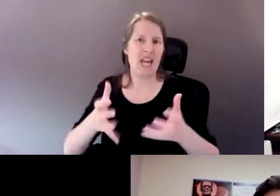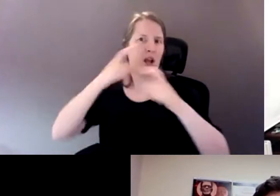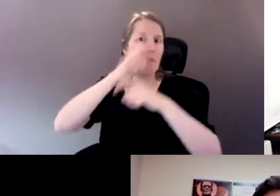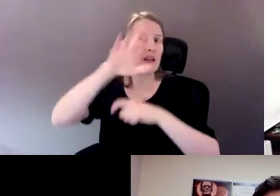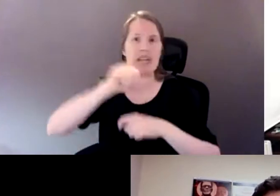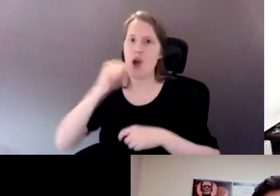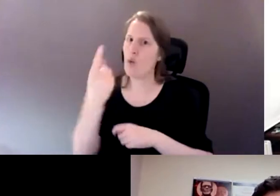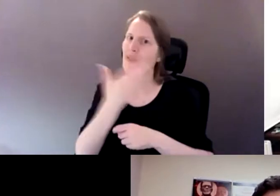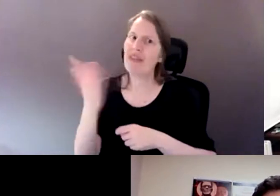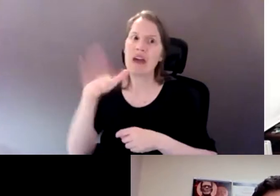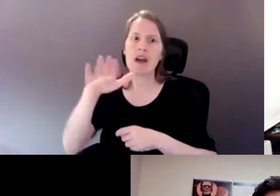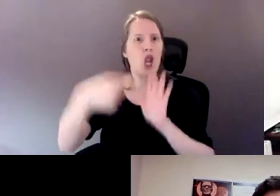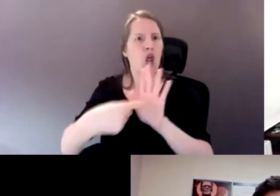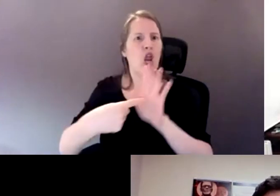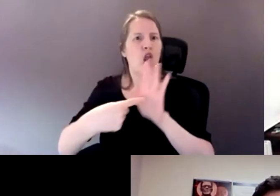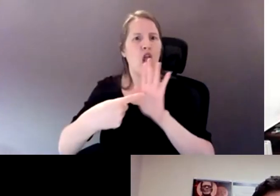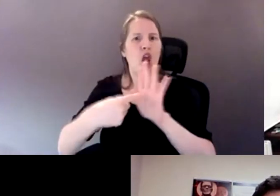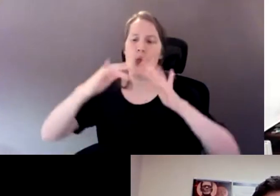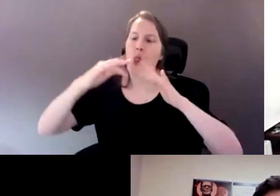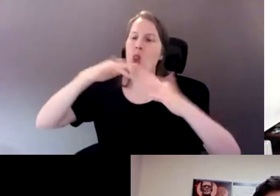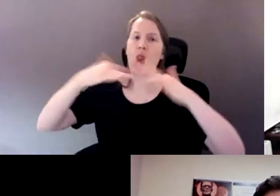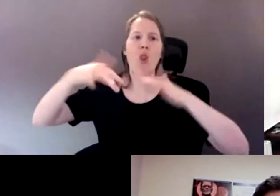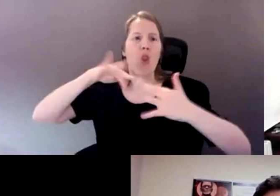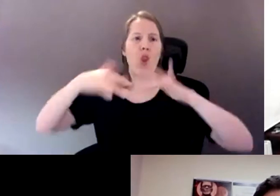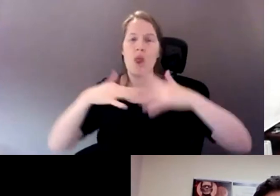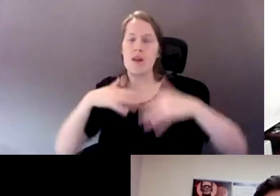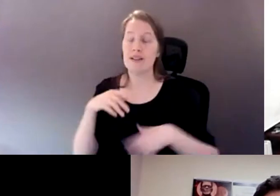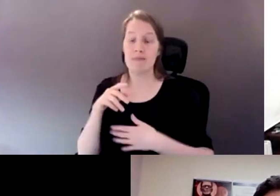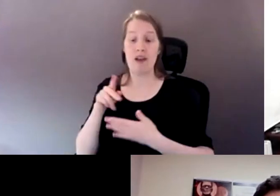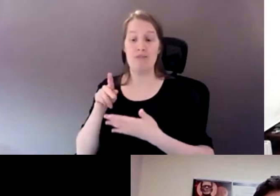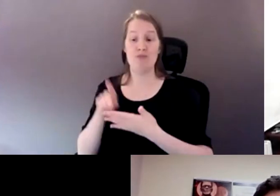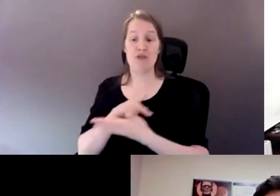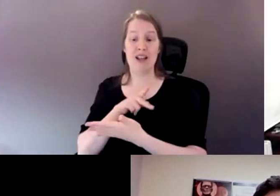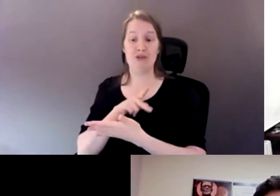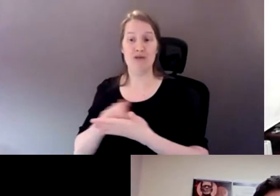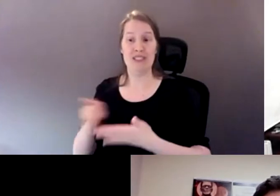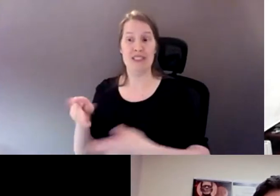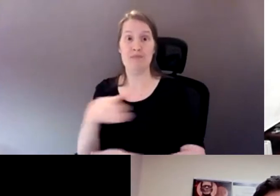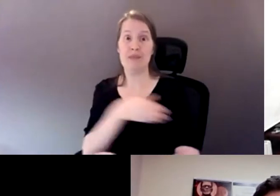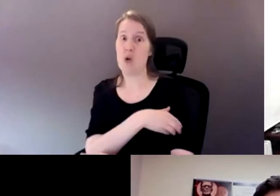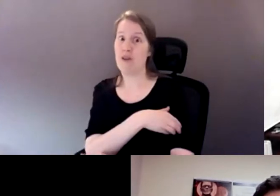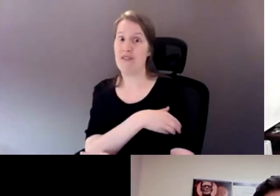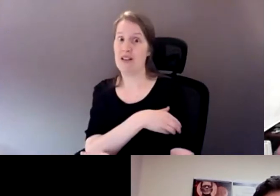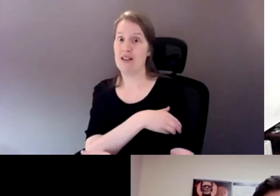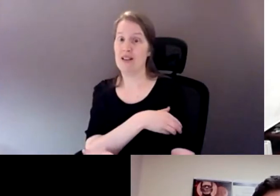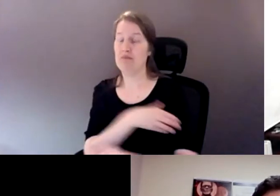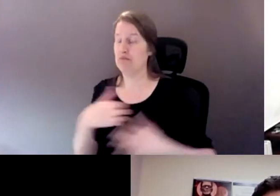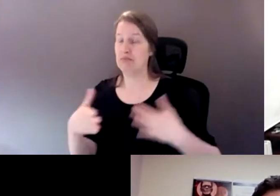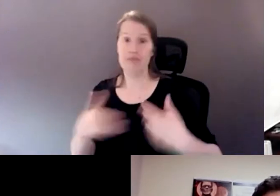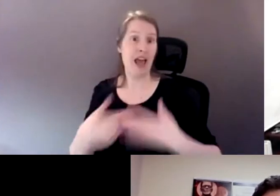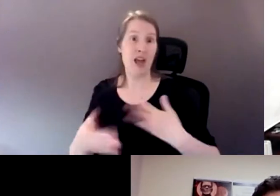time, and yet the power of prejudice is very real. And I guess I'm trying to explain how it